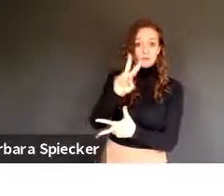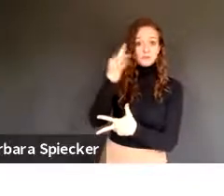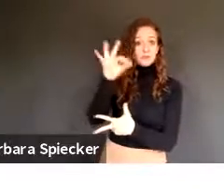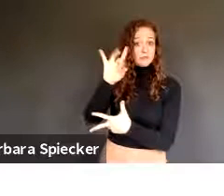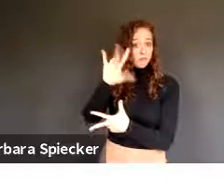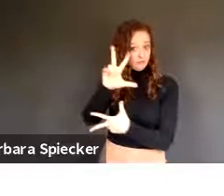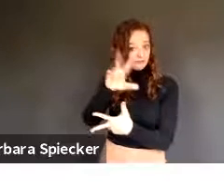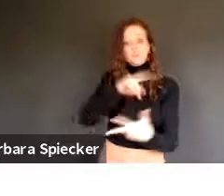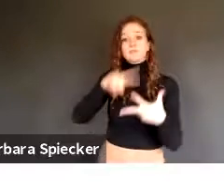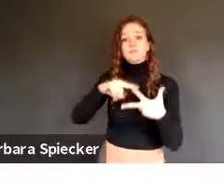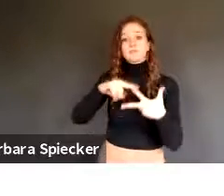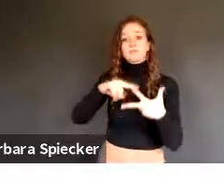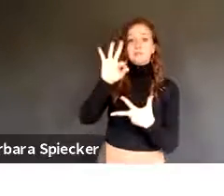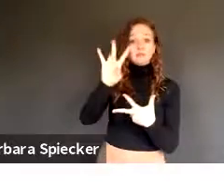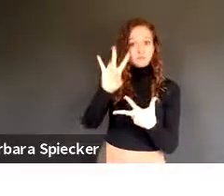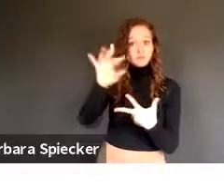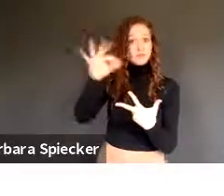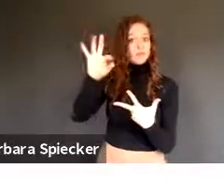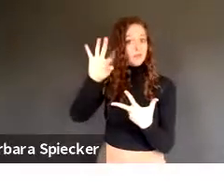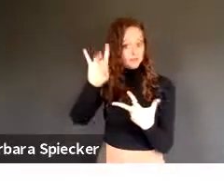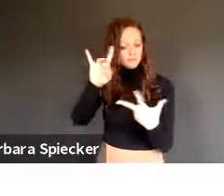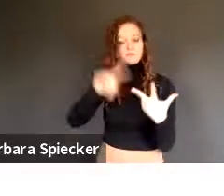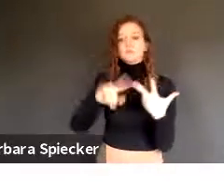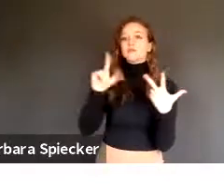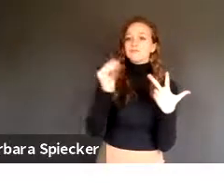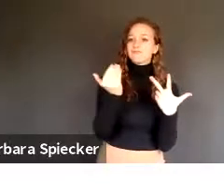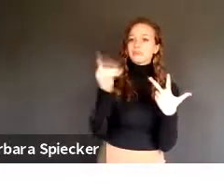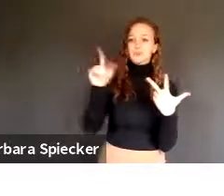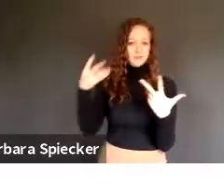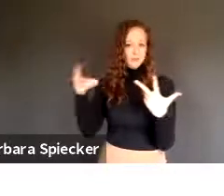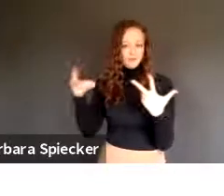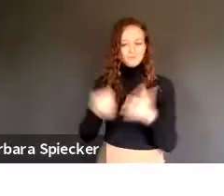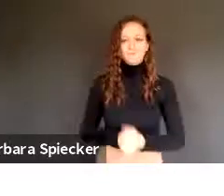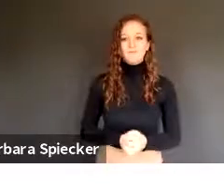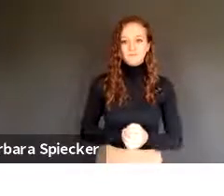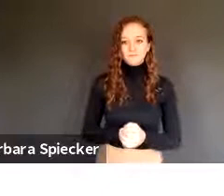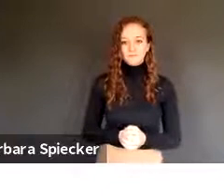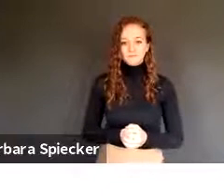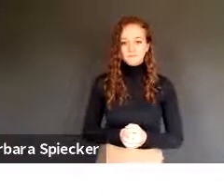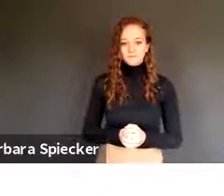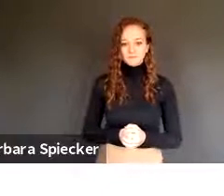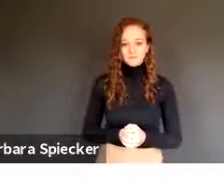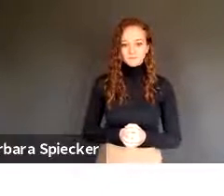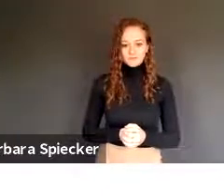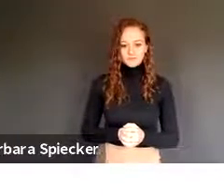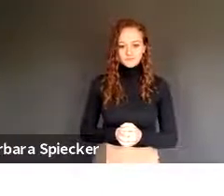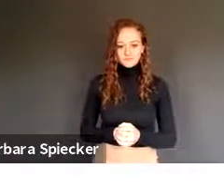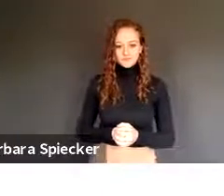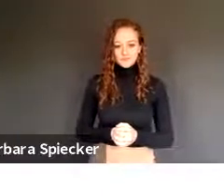El Nino events in recorded history, one in 1982-83, one in 1997-98, and one